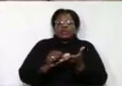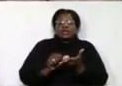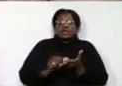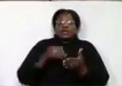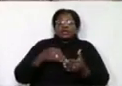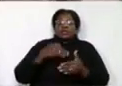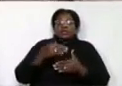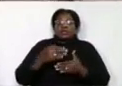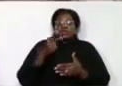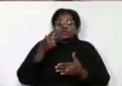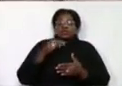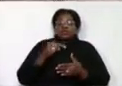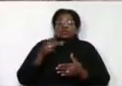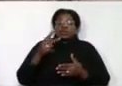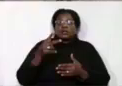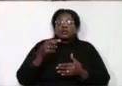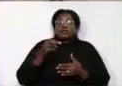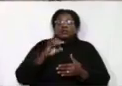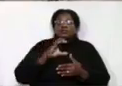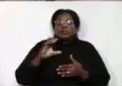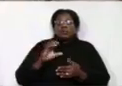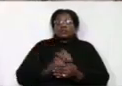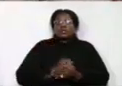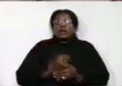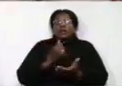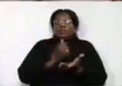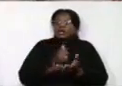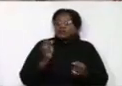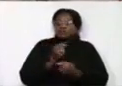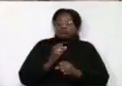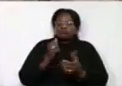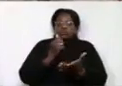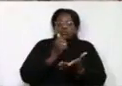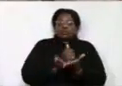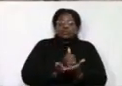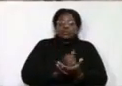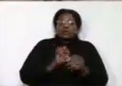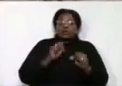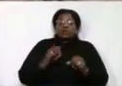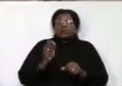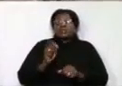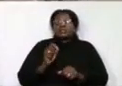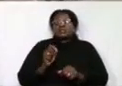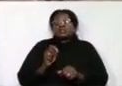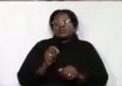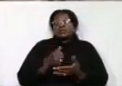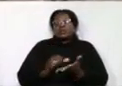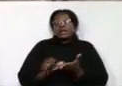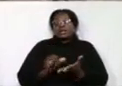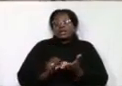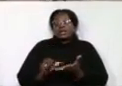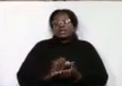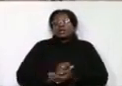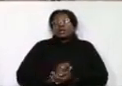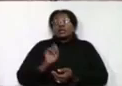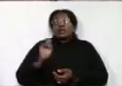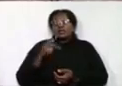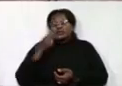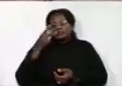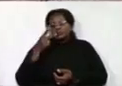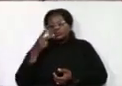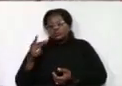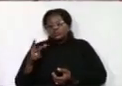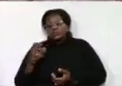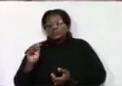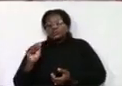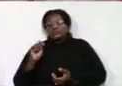It can't hang on and hang on. The bank wants it back. So we've really got to pay it. Then there's accounts payable. So we've got